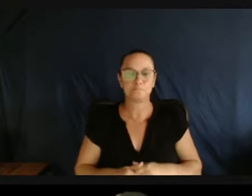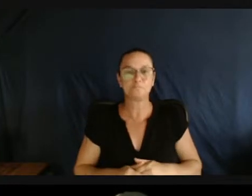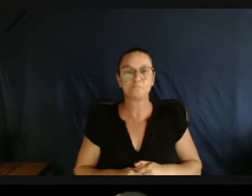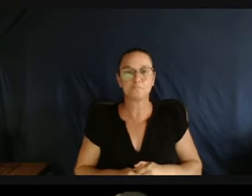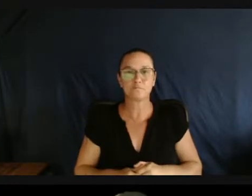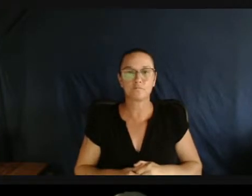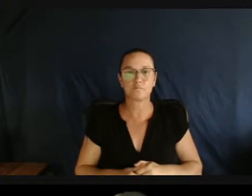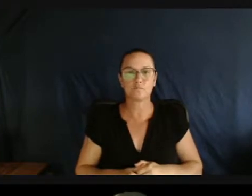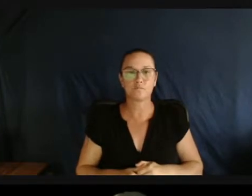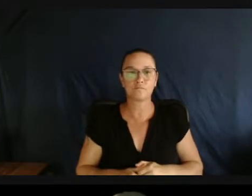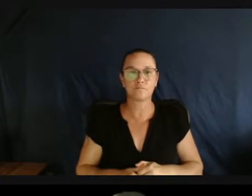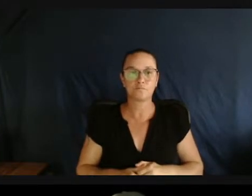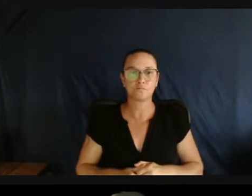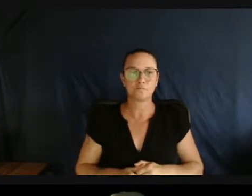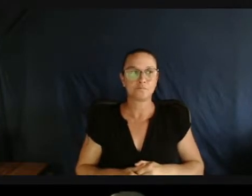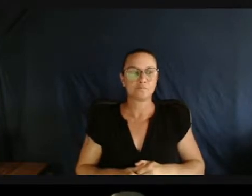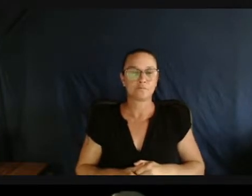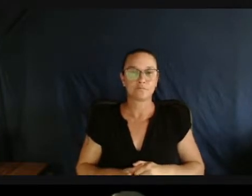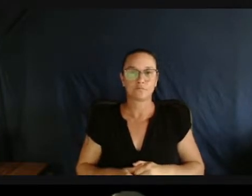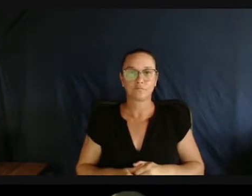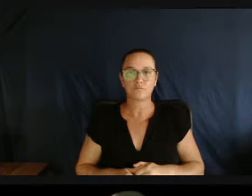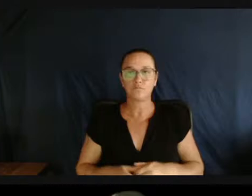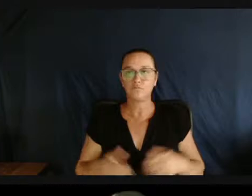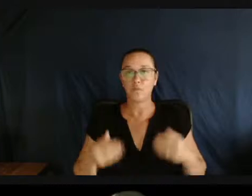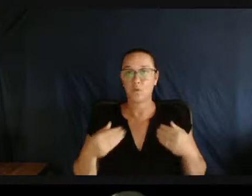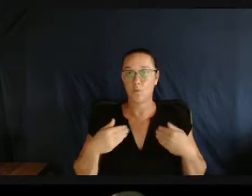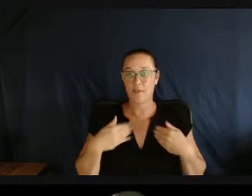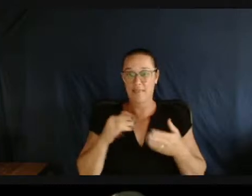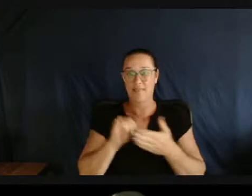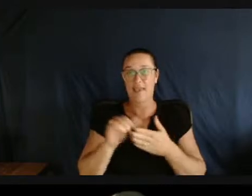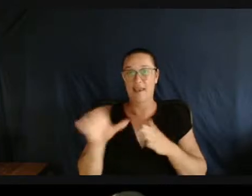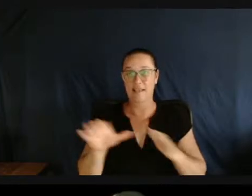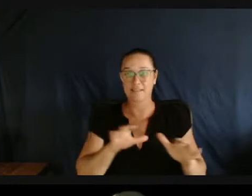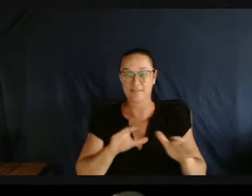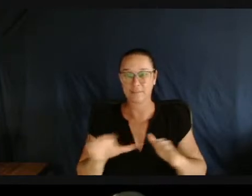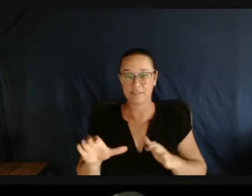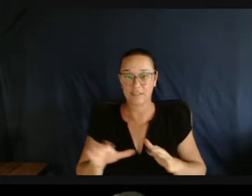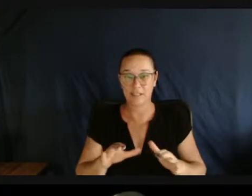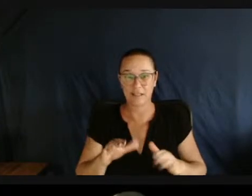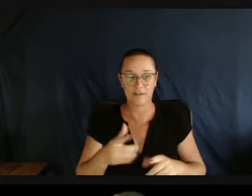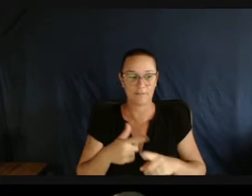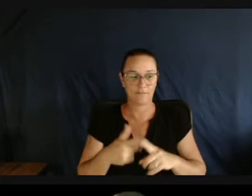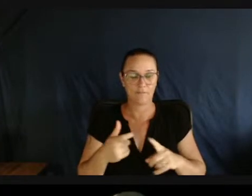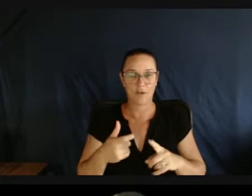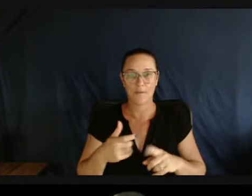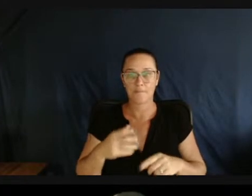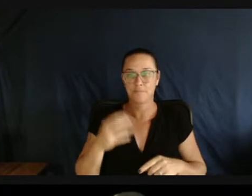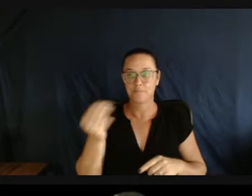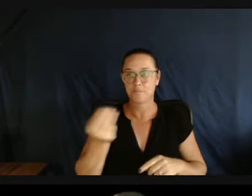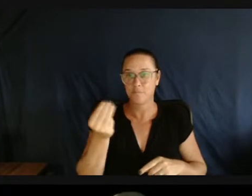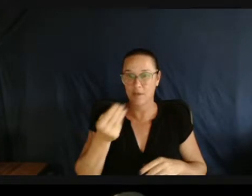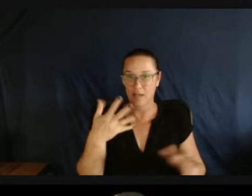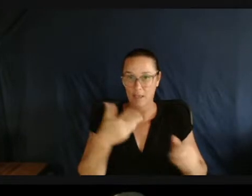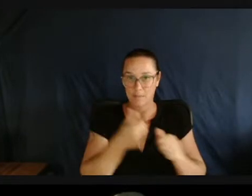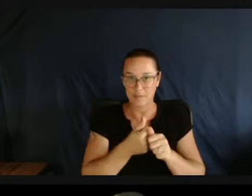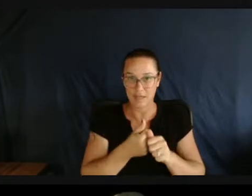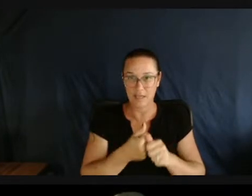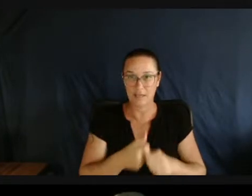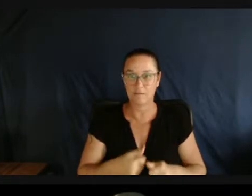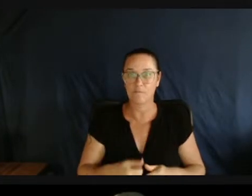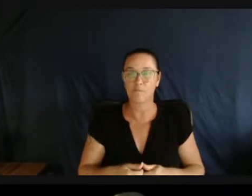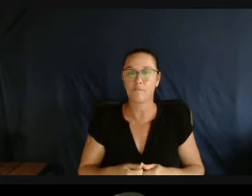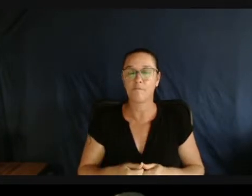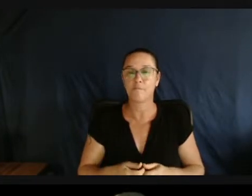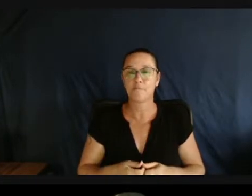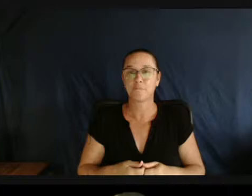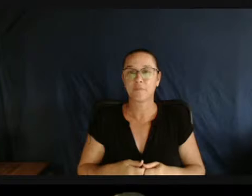So we had that activity from, here's a Monday update, status report